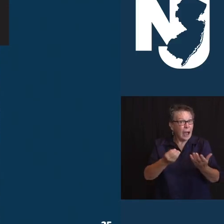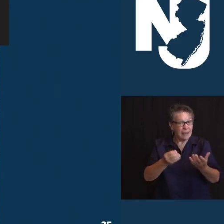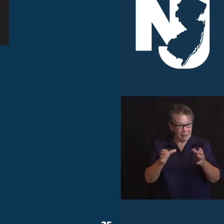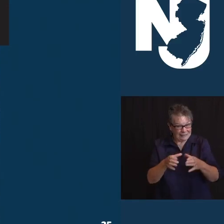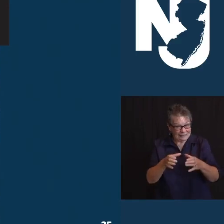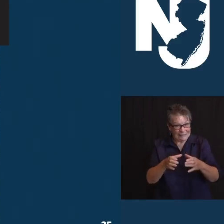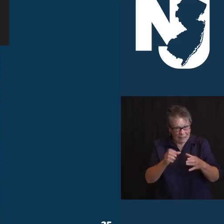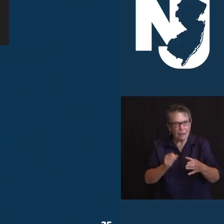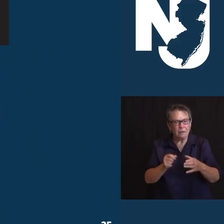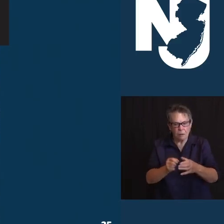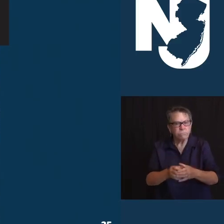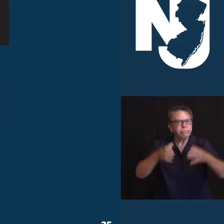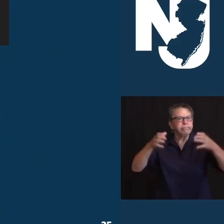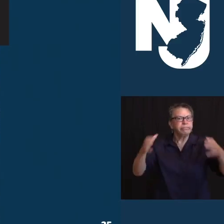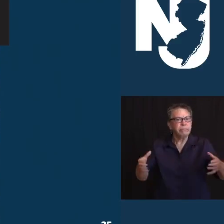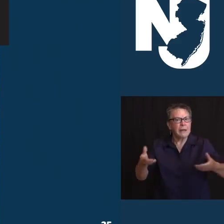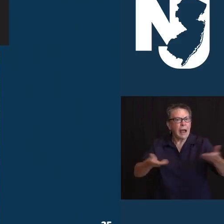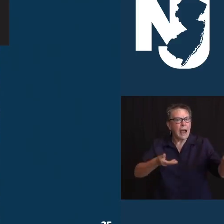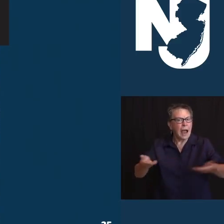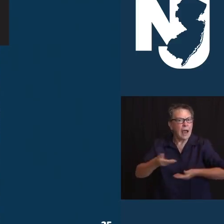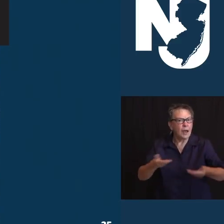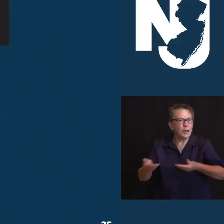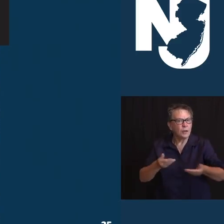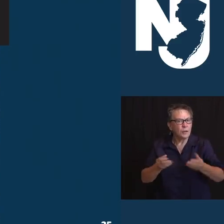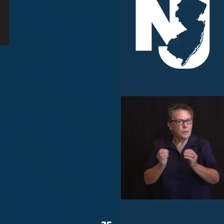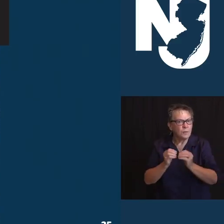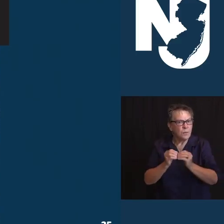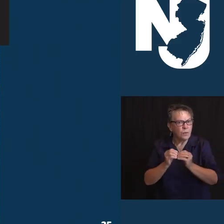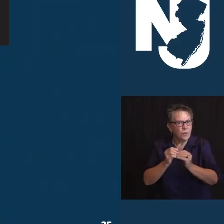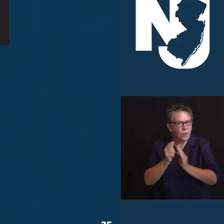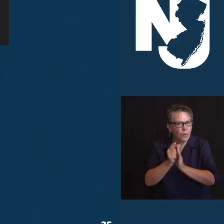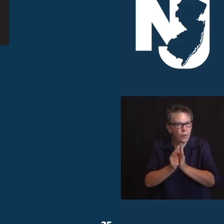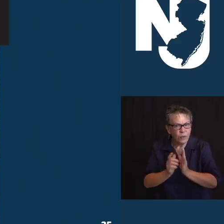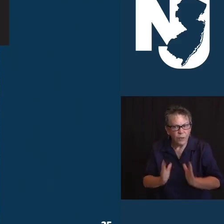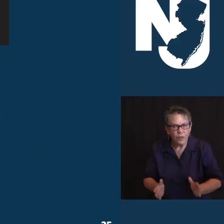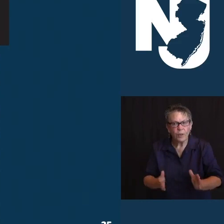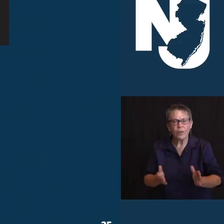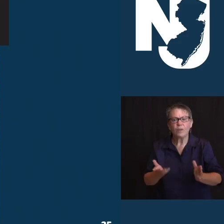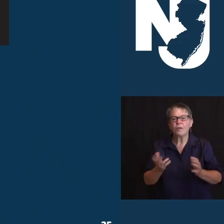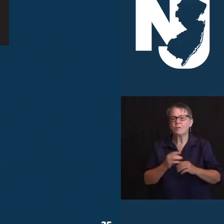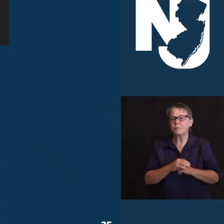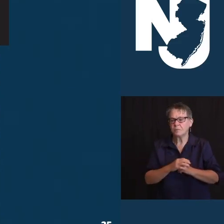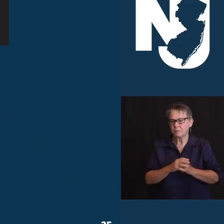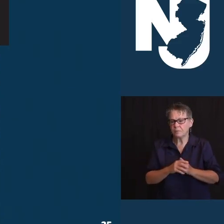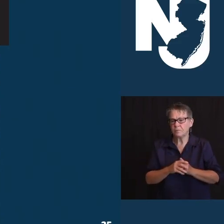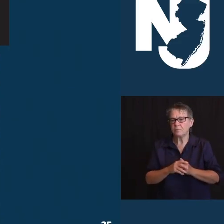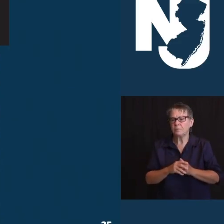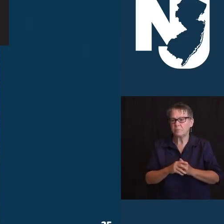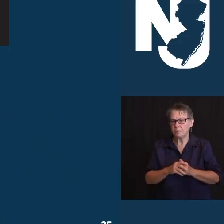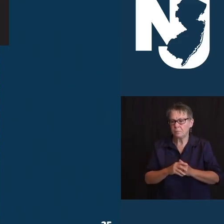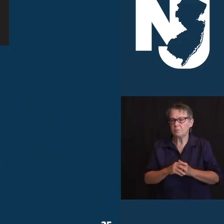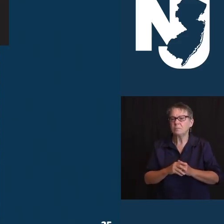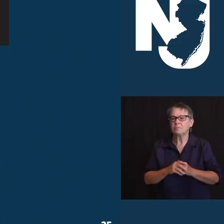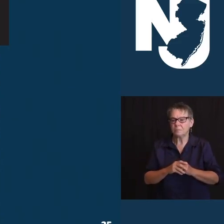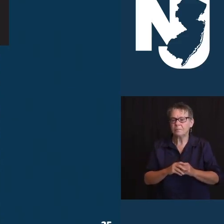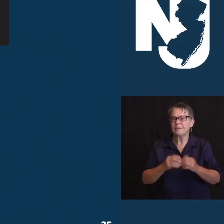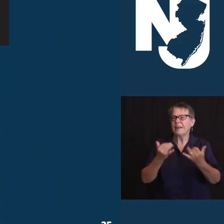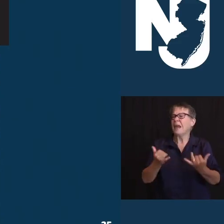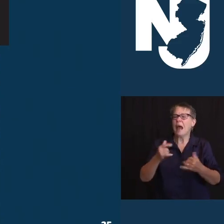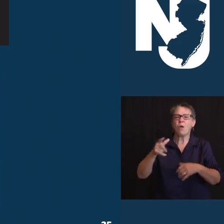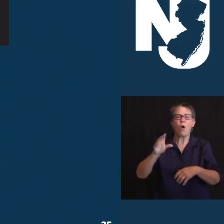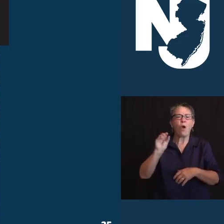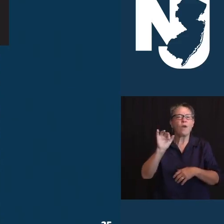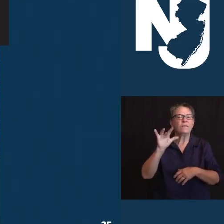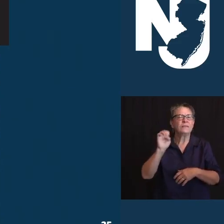1st. So they pointed out to me, Judy, that they're now based in Middletown, but you know them because they used to be in Pennington. And David served with your